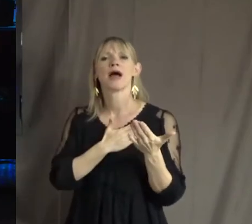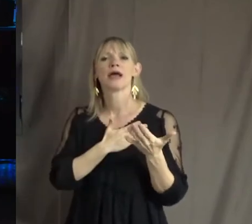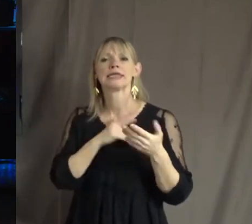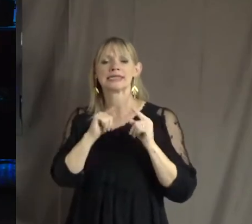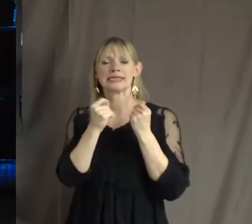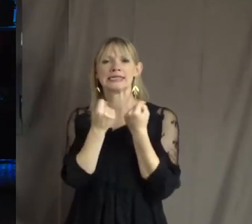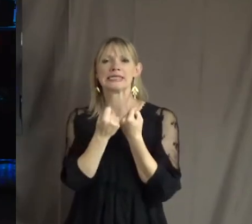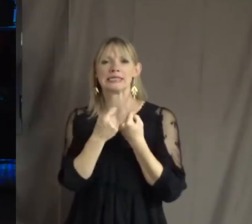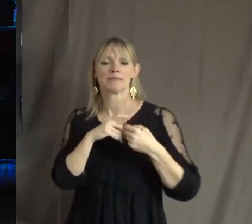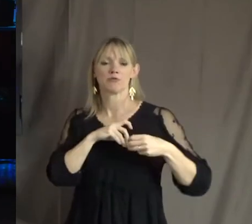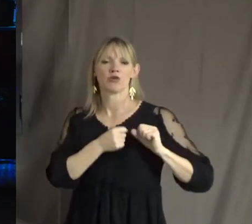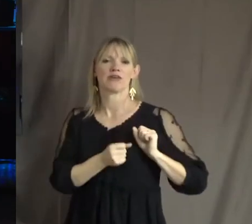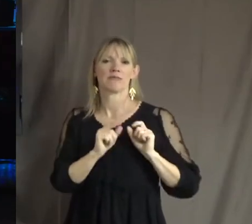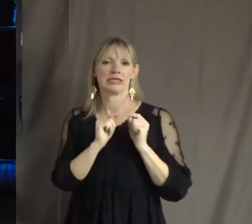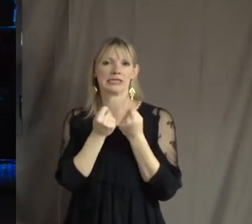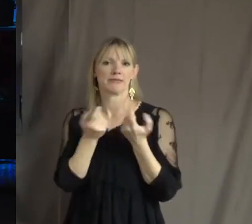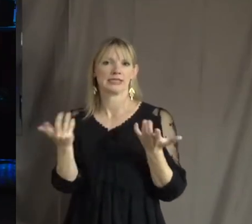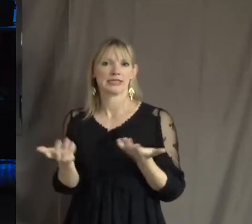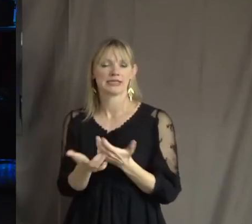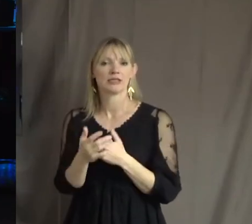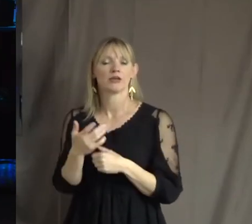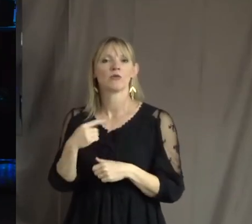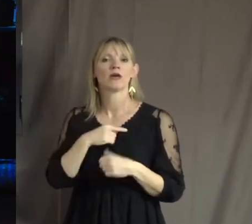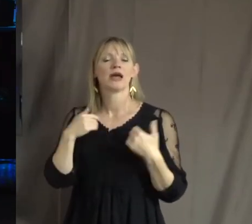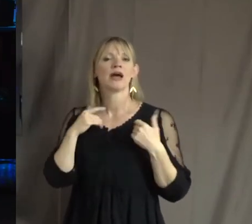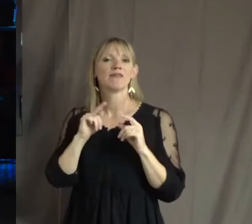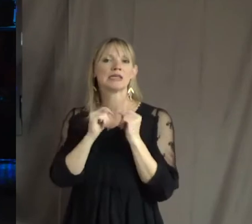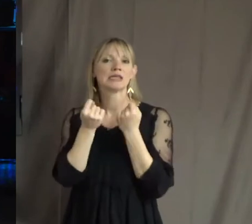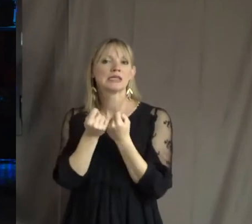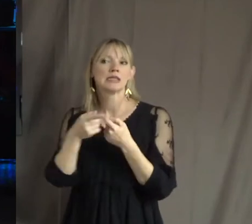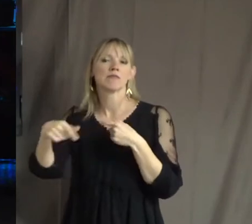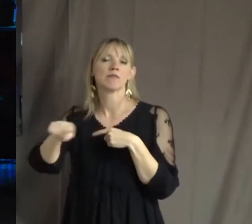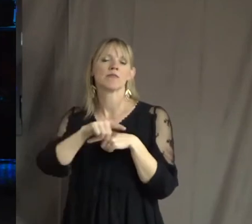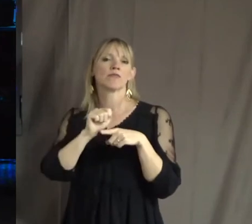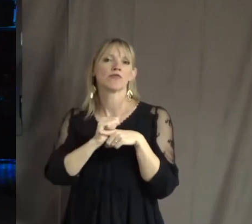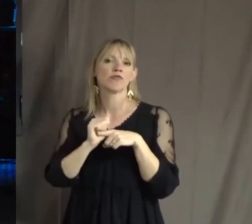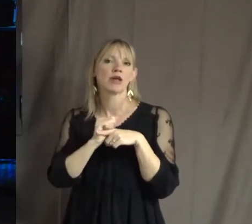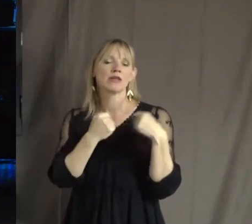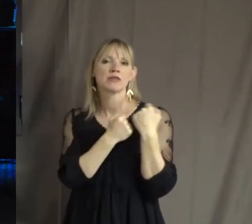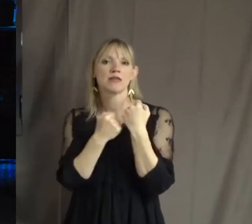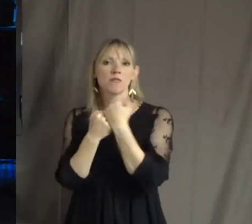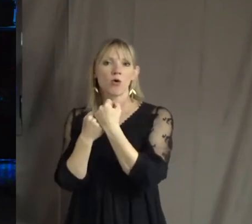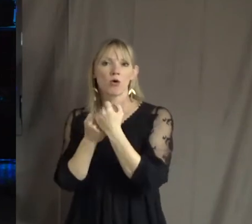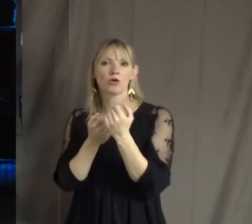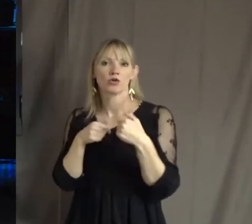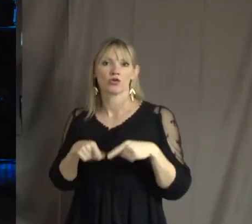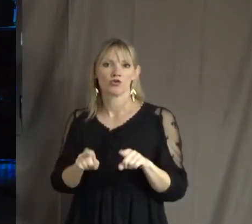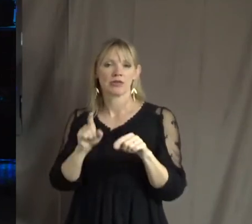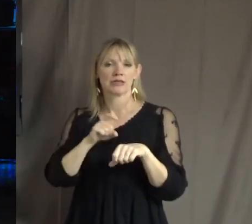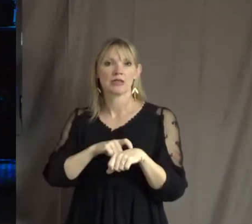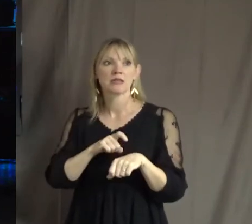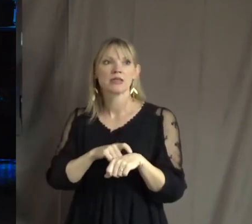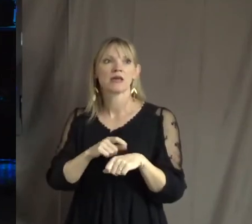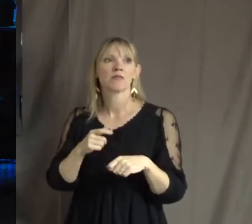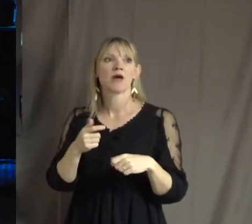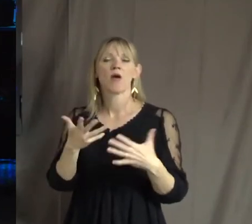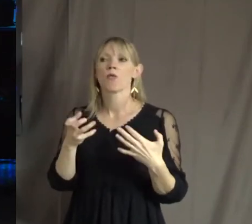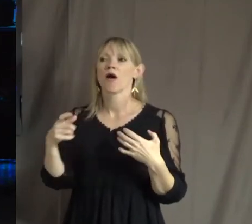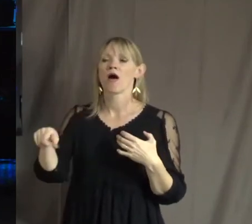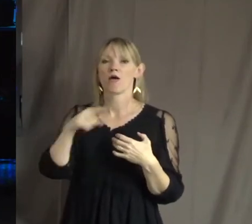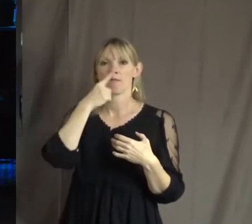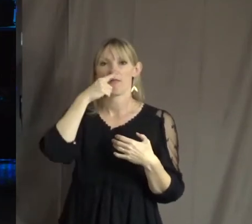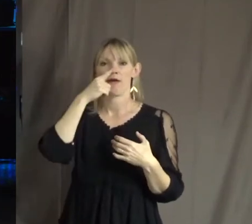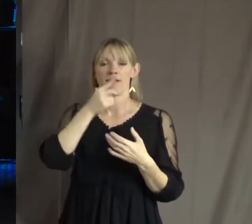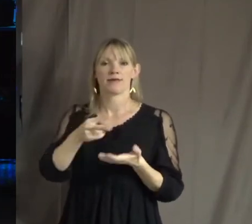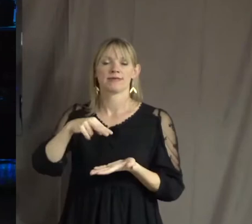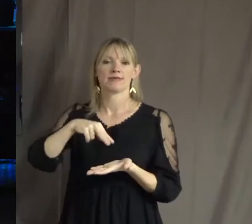team is here. We have a team that's been trained to support you through these times. So I'd like to just have you stand right now